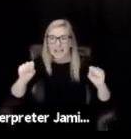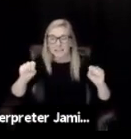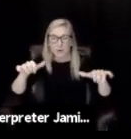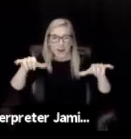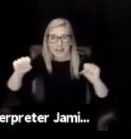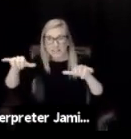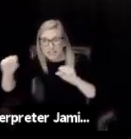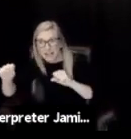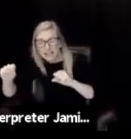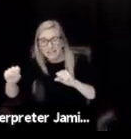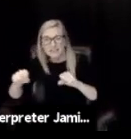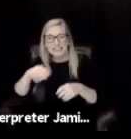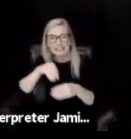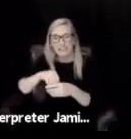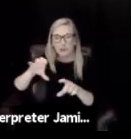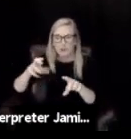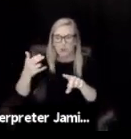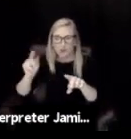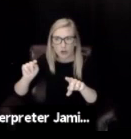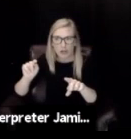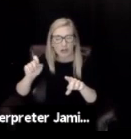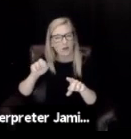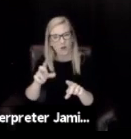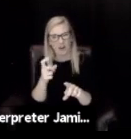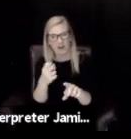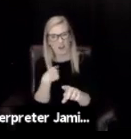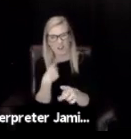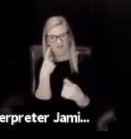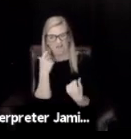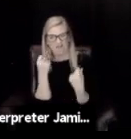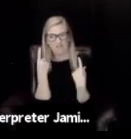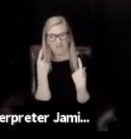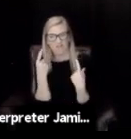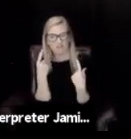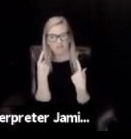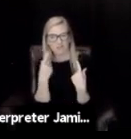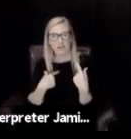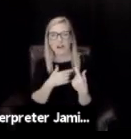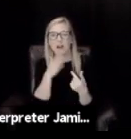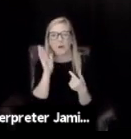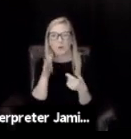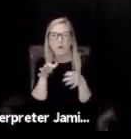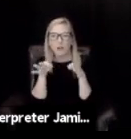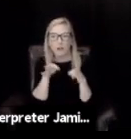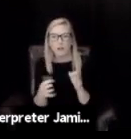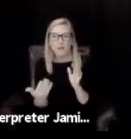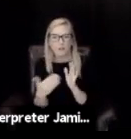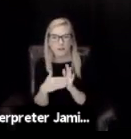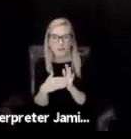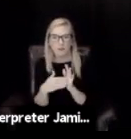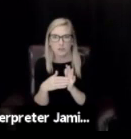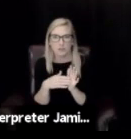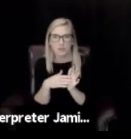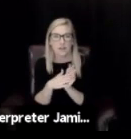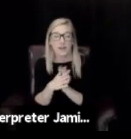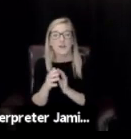yes in the chat, or ask a question and I'll address it at the end. All right? So